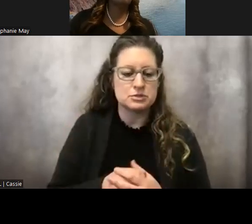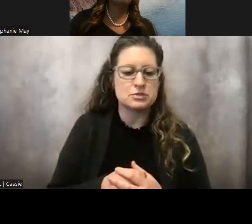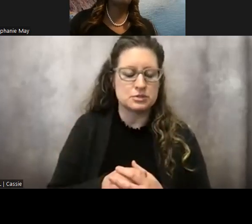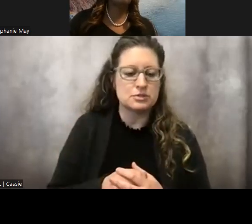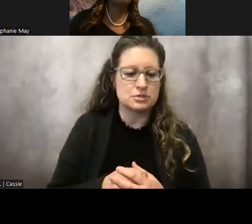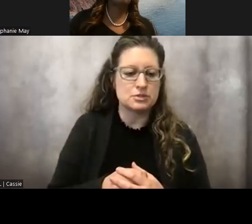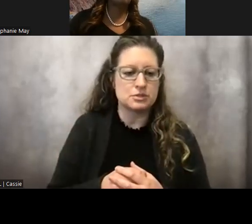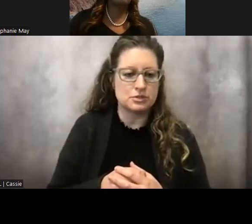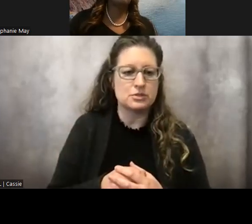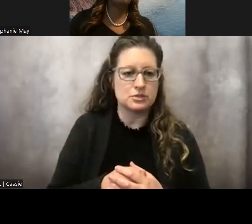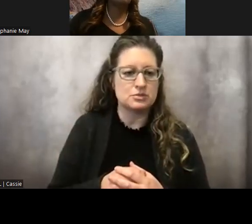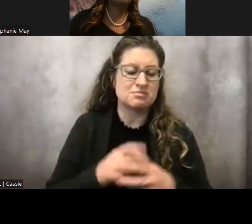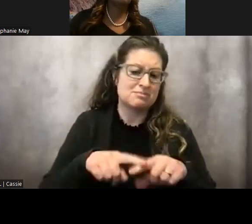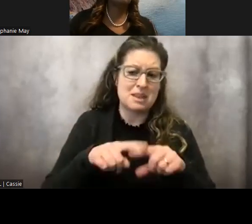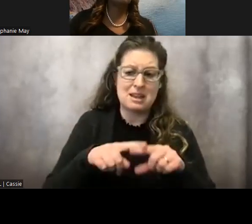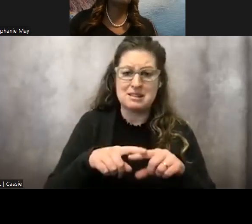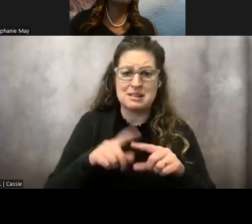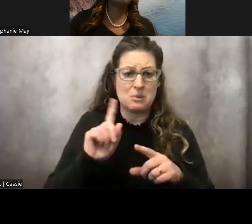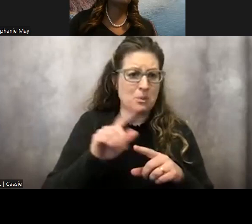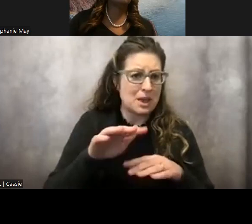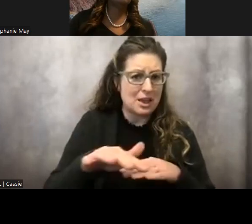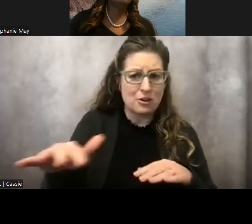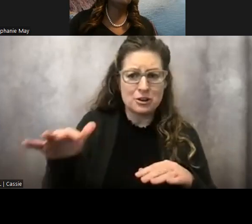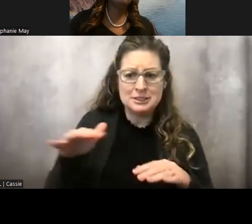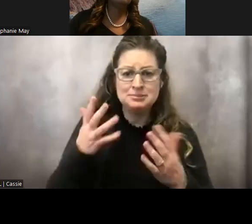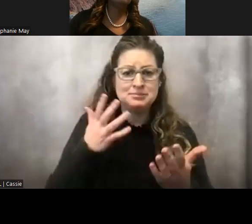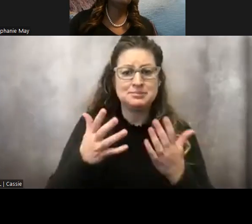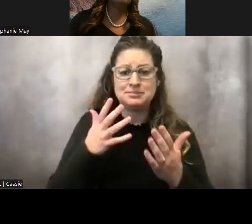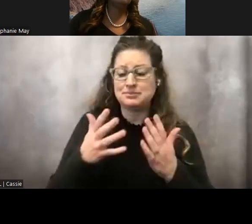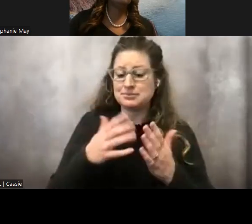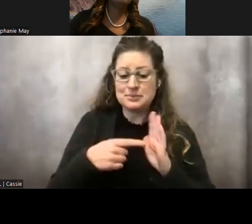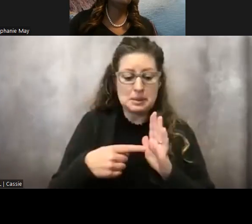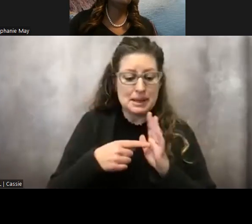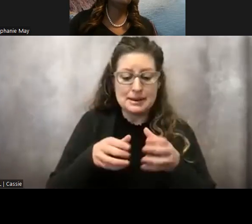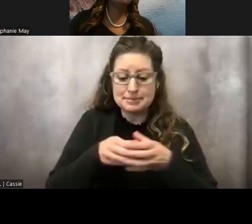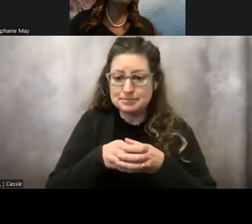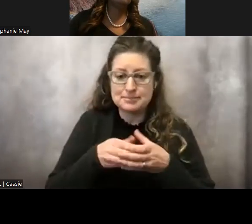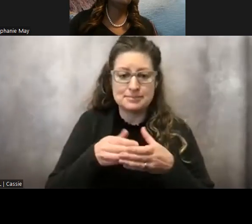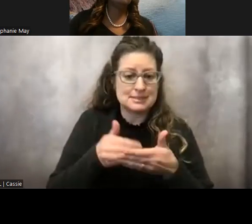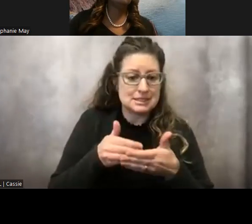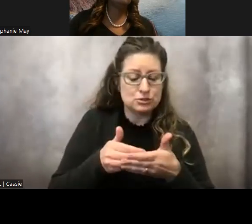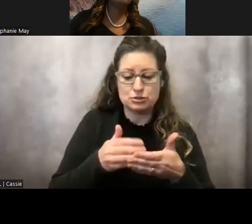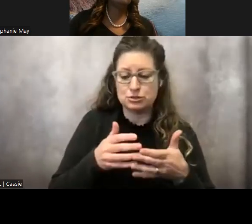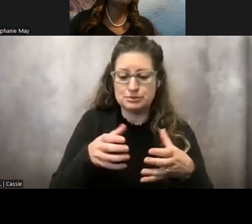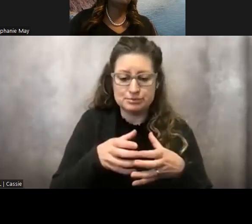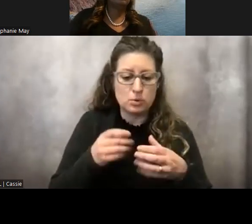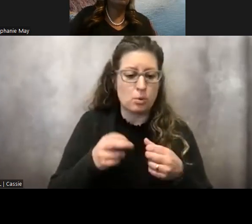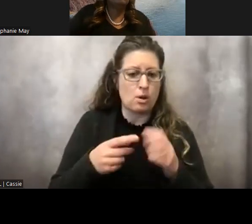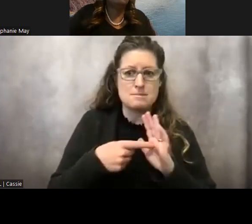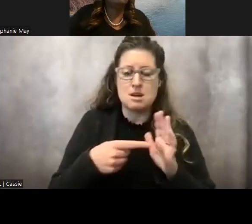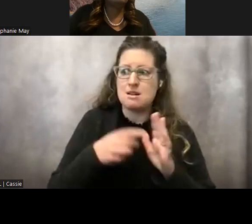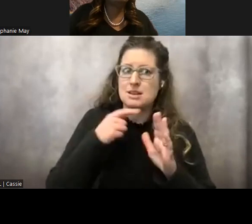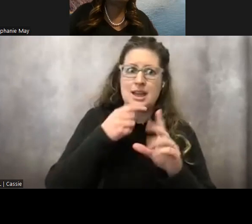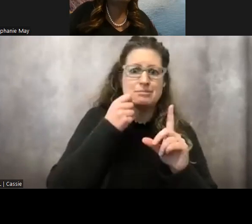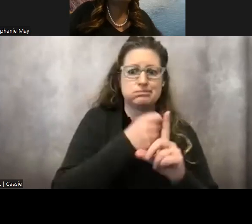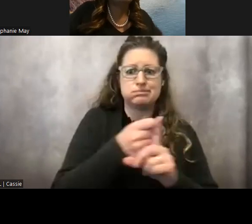have a huge audience, or you may only model in your, small, immediate context. But I do think